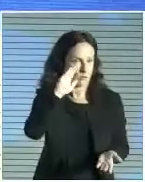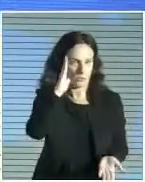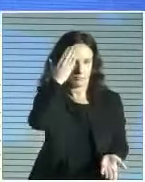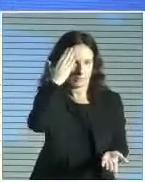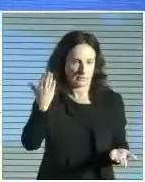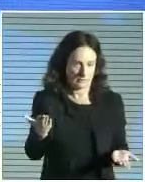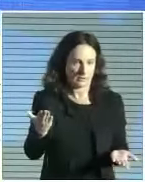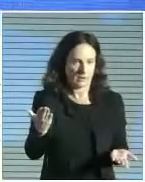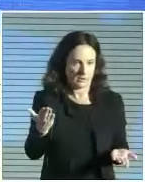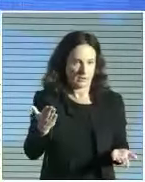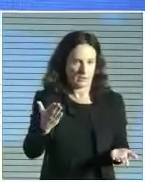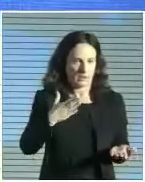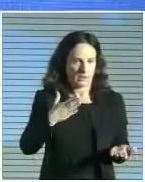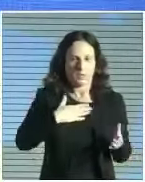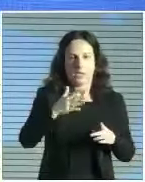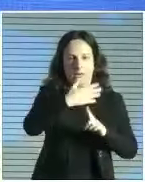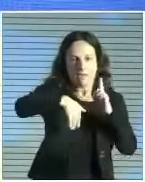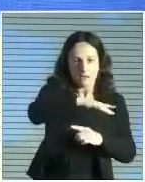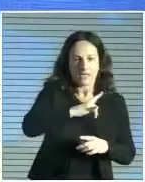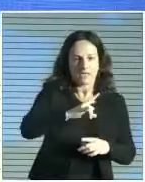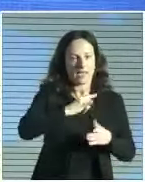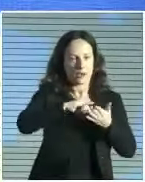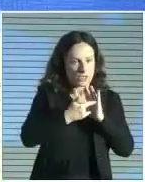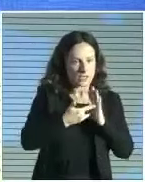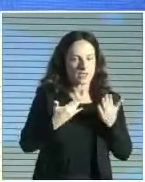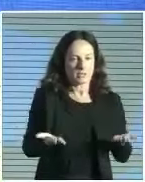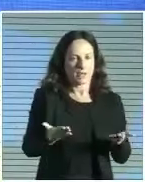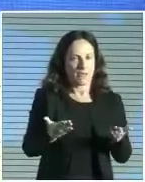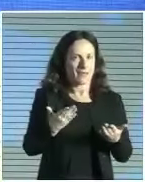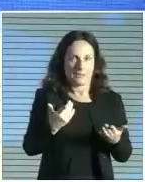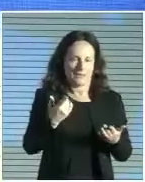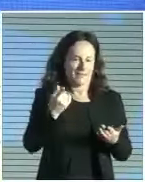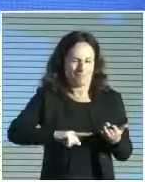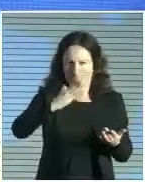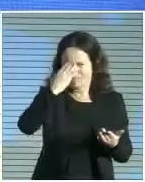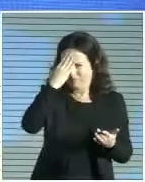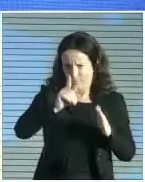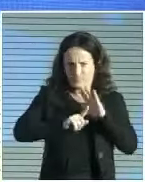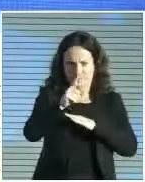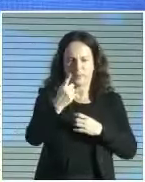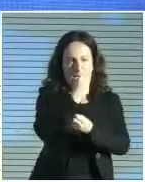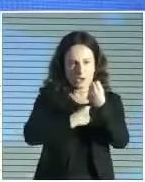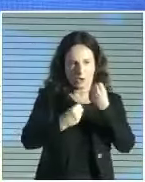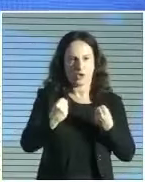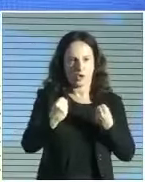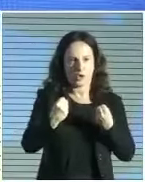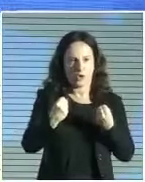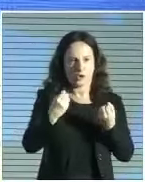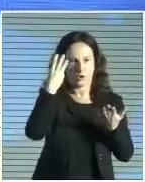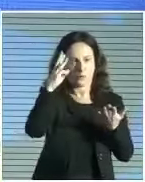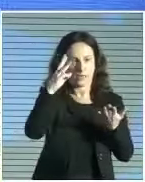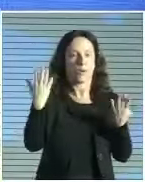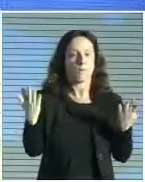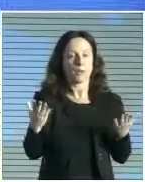And we were not getting the response from the federal government. So when I got into office